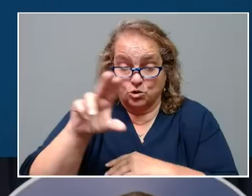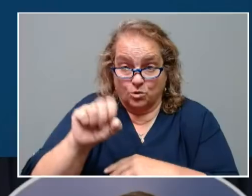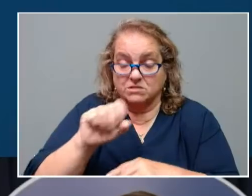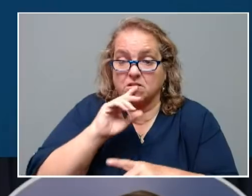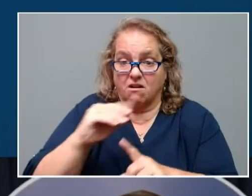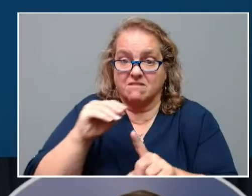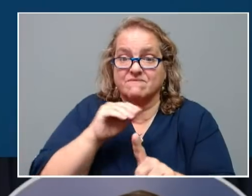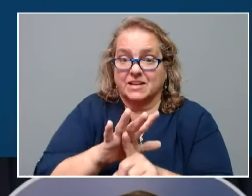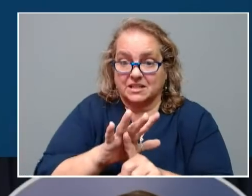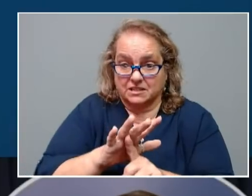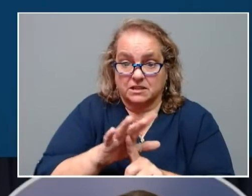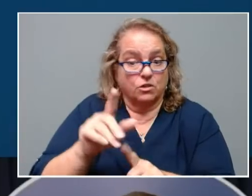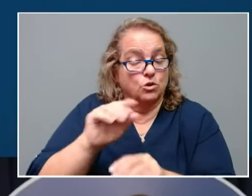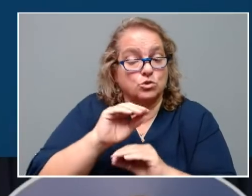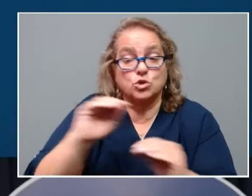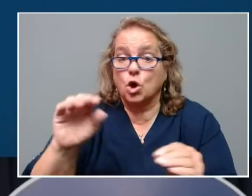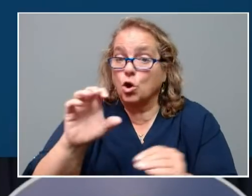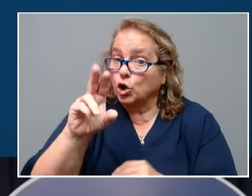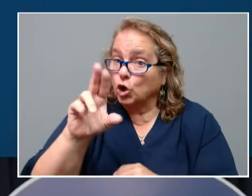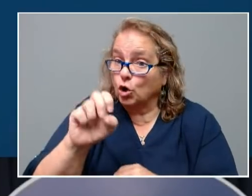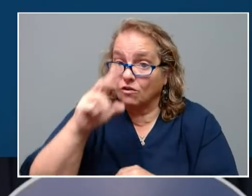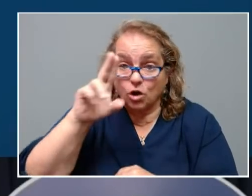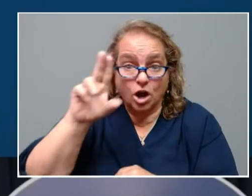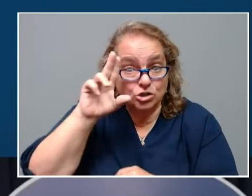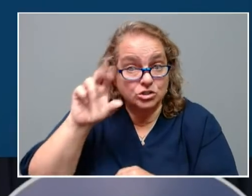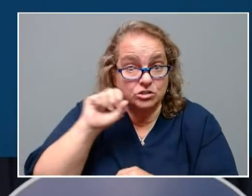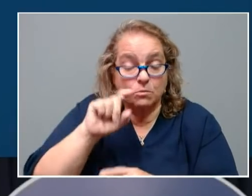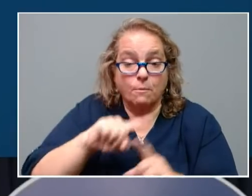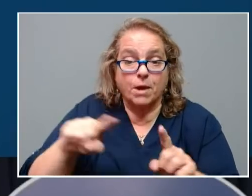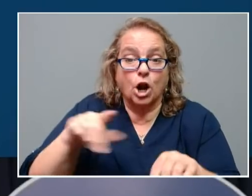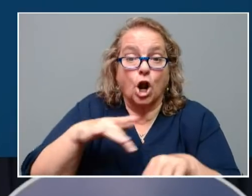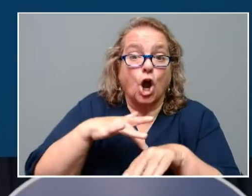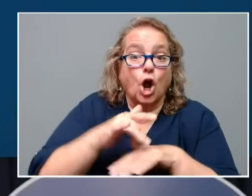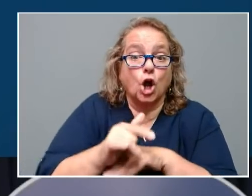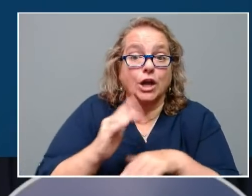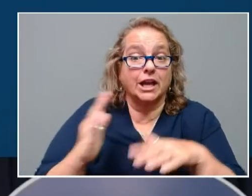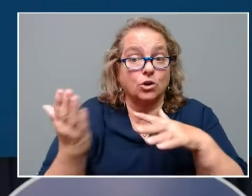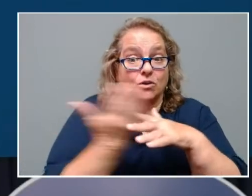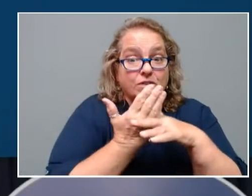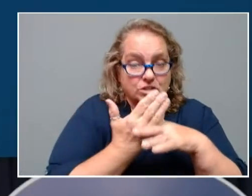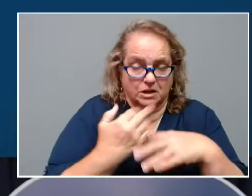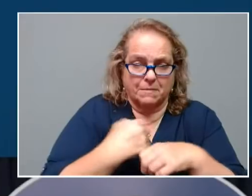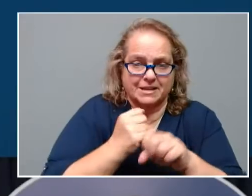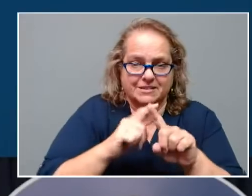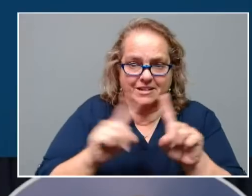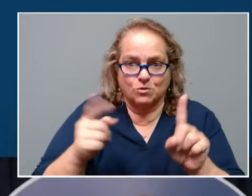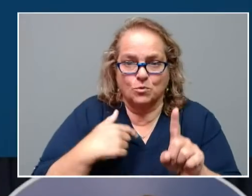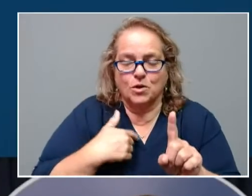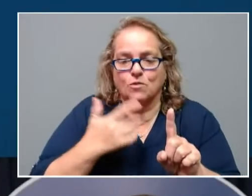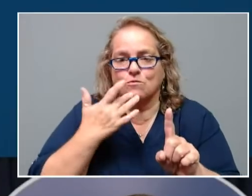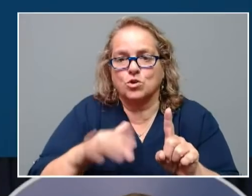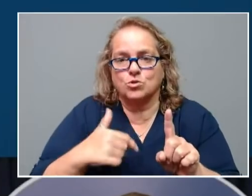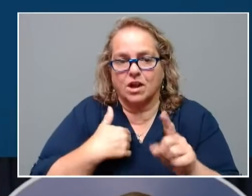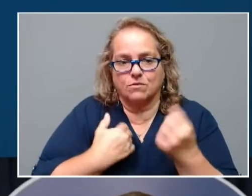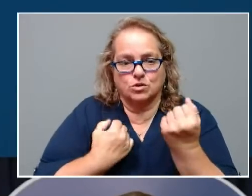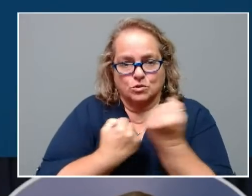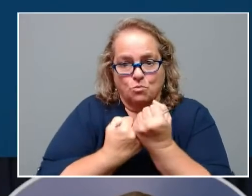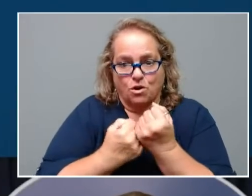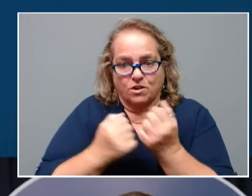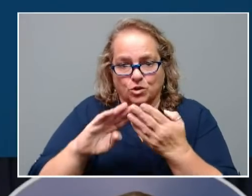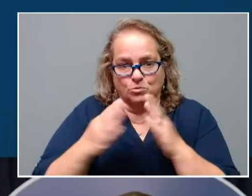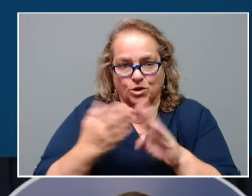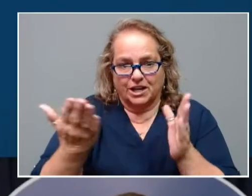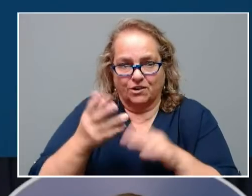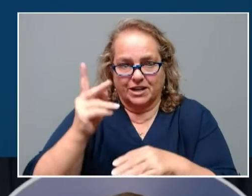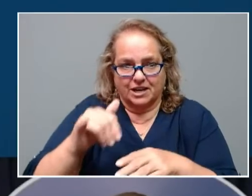there is no cure, we know that early intervention can make a difference. We're fortunate to have a supportive community here in Kentucky with leaders